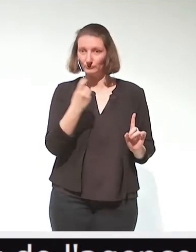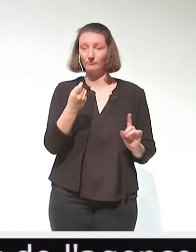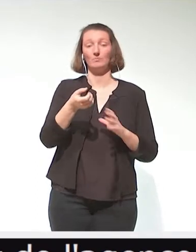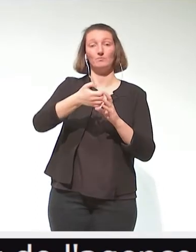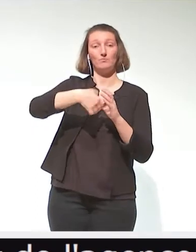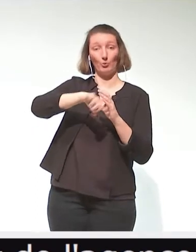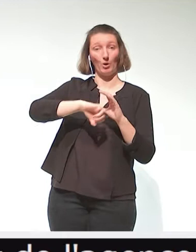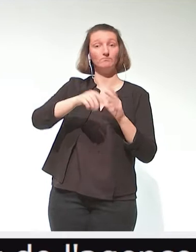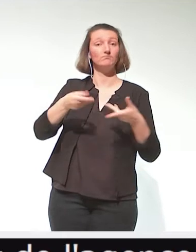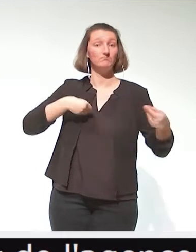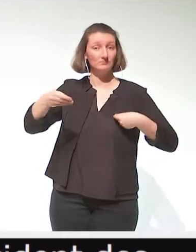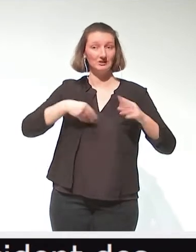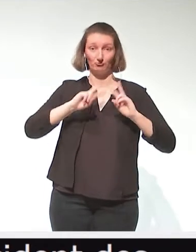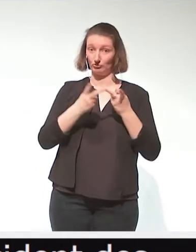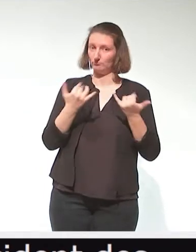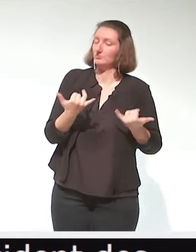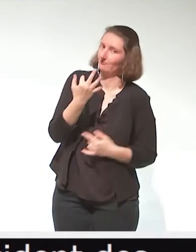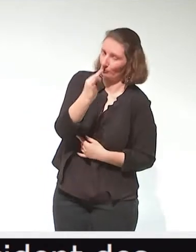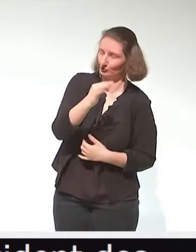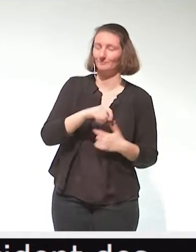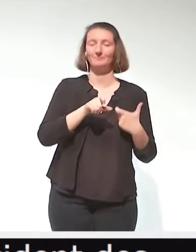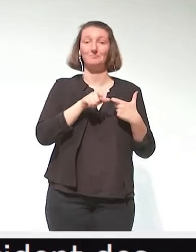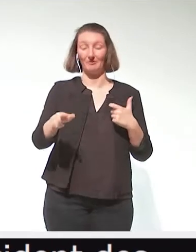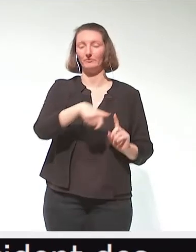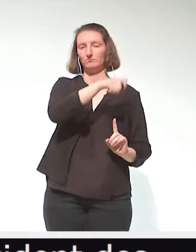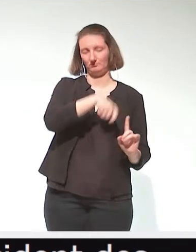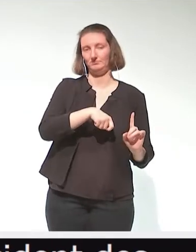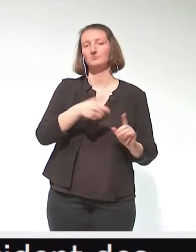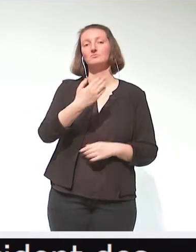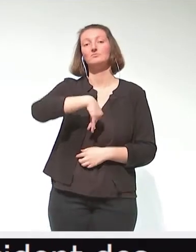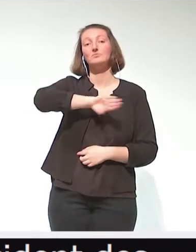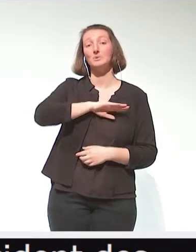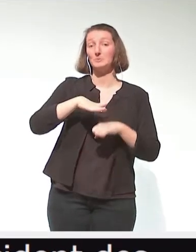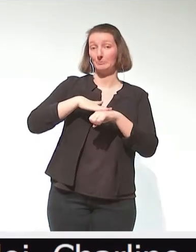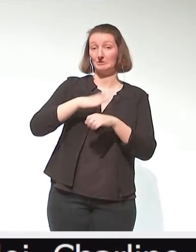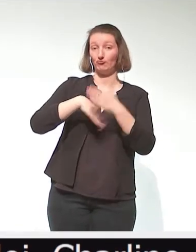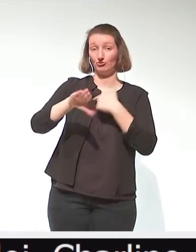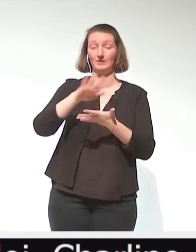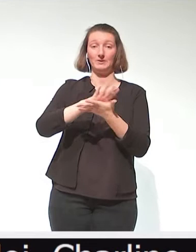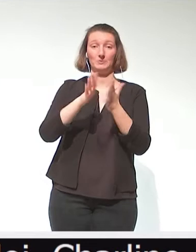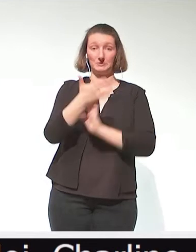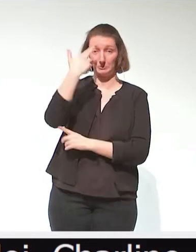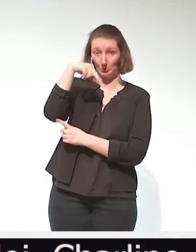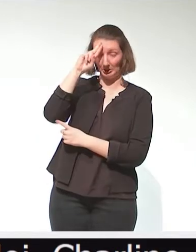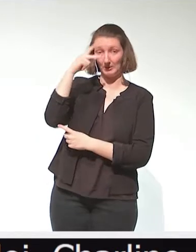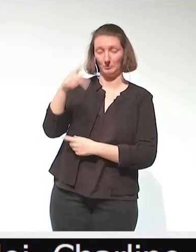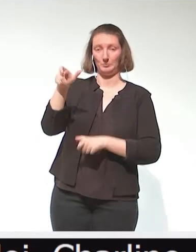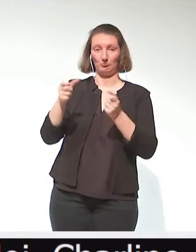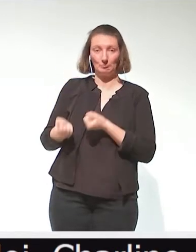Deputy Director of Pôle Emploi, the French Jobs Center, and Thomas